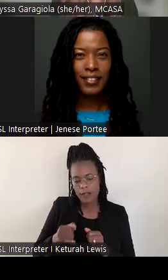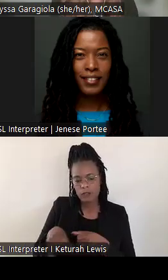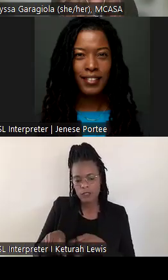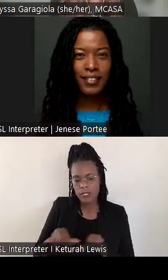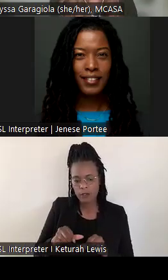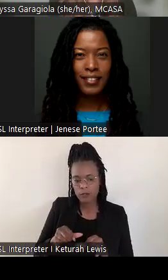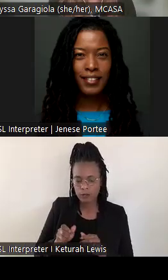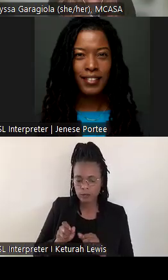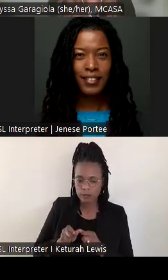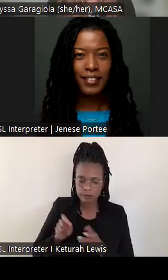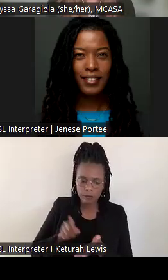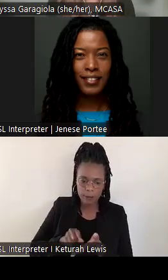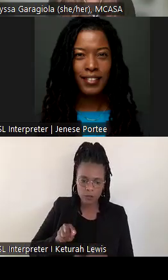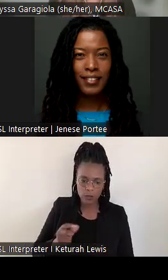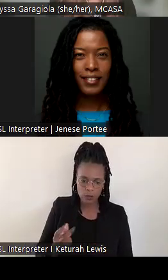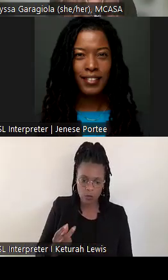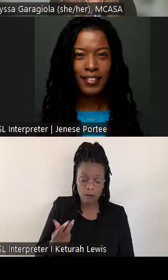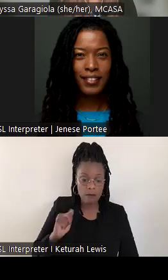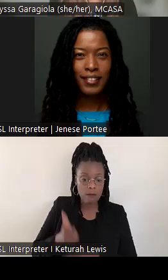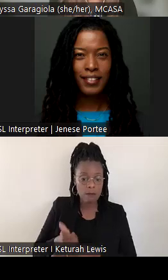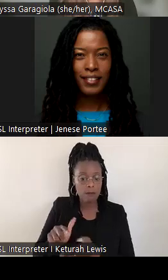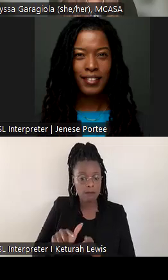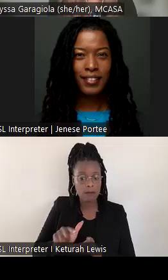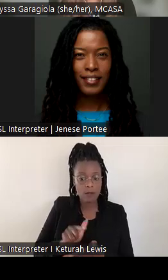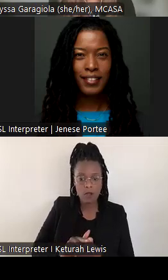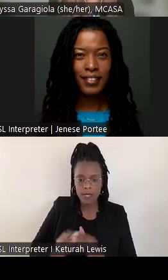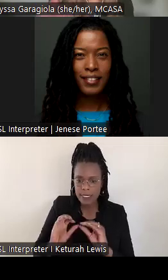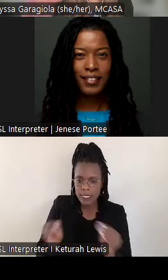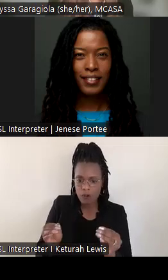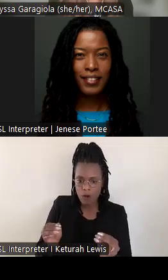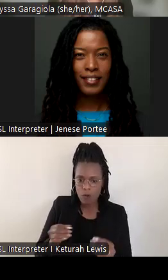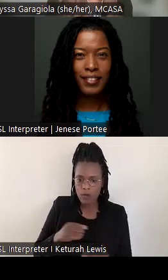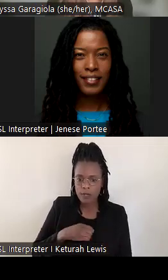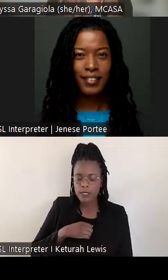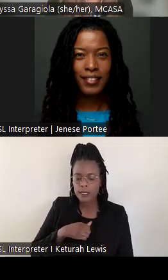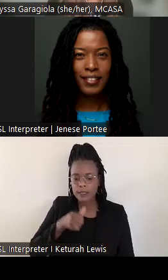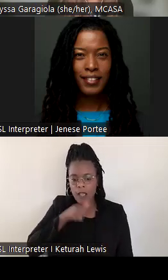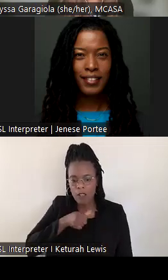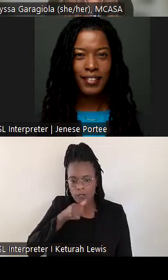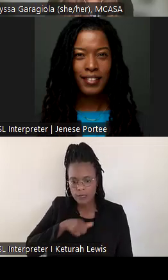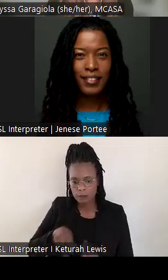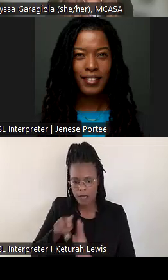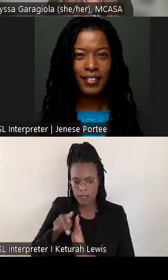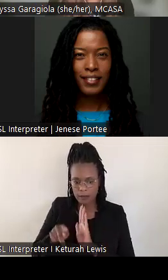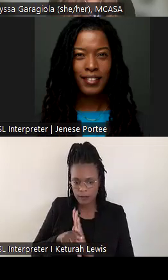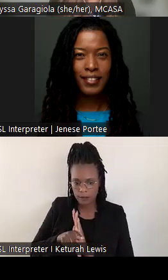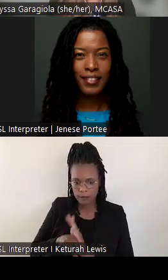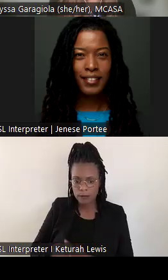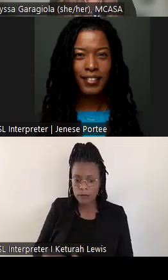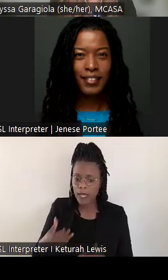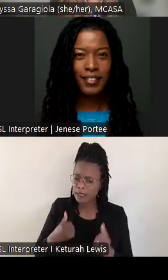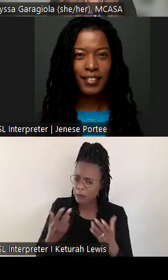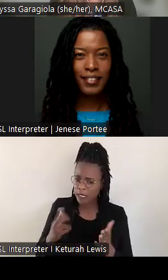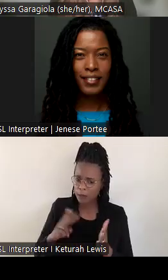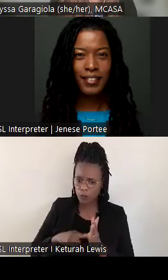rape in the US. And PREA has multiple purposes. So in addition to that zero tolerance standard, it